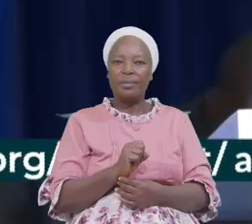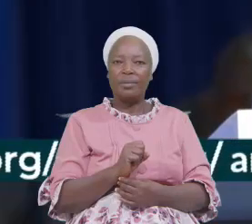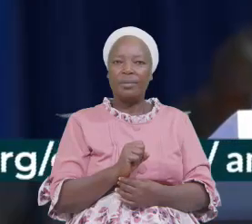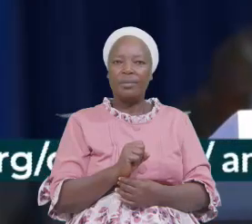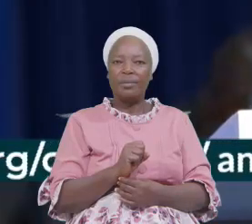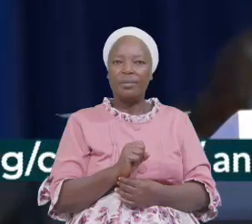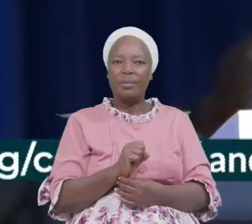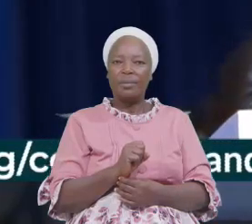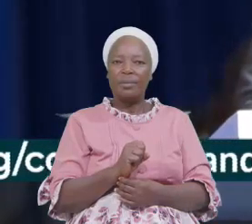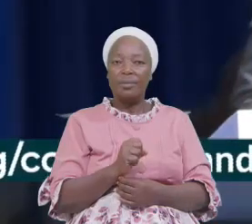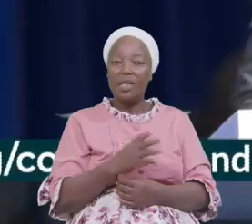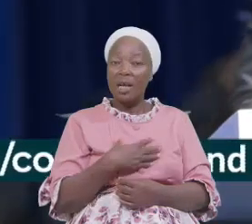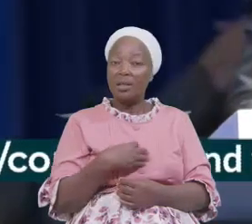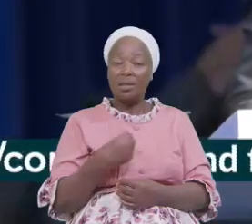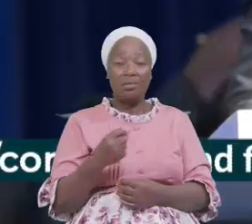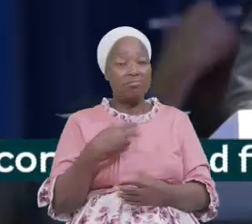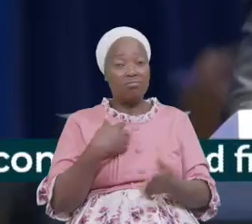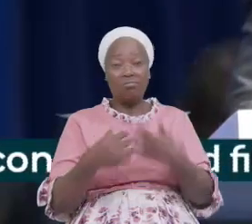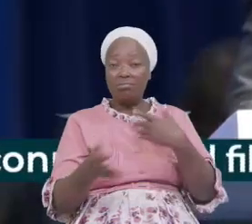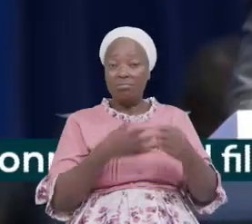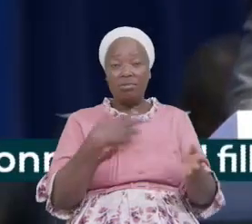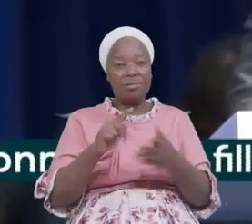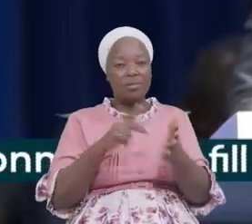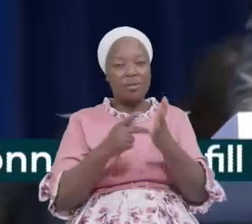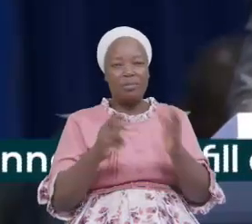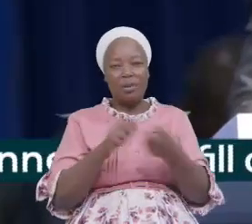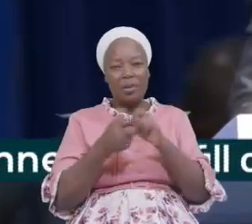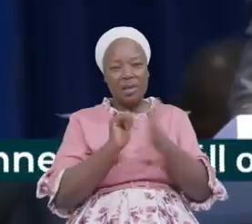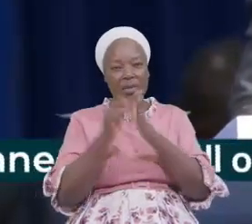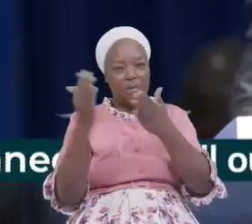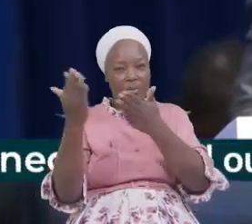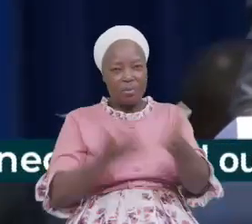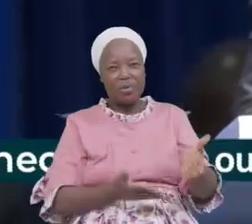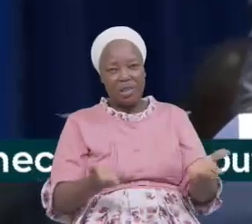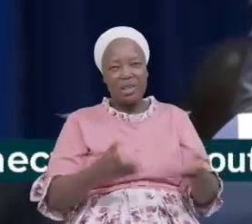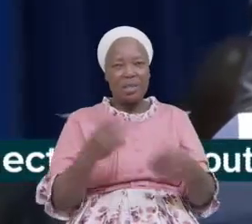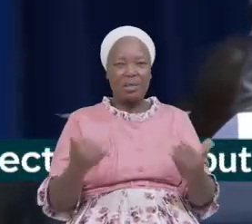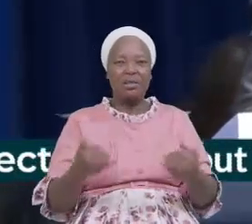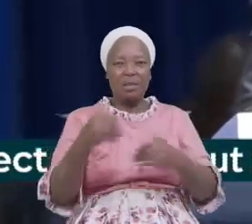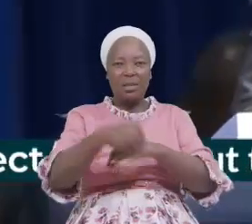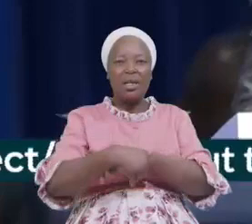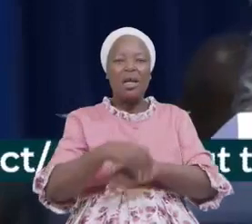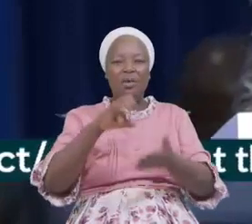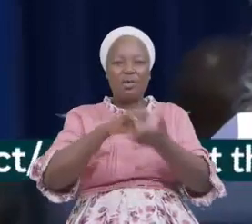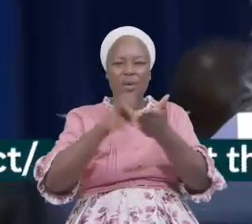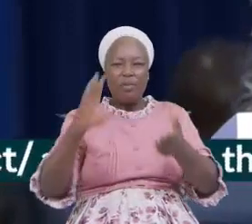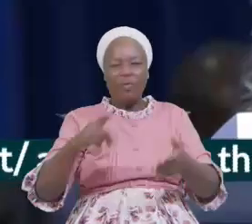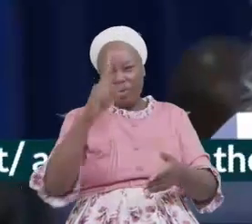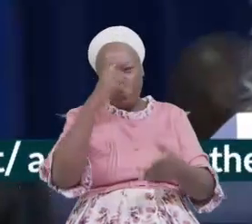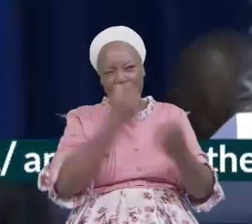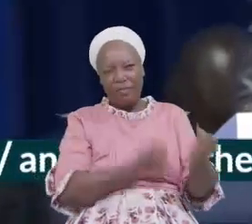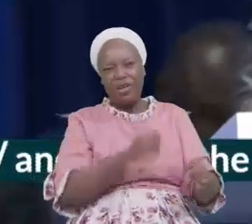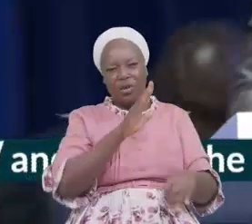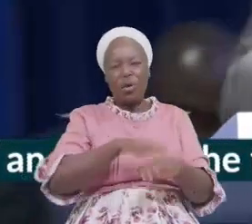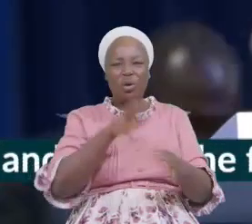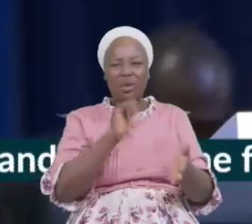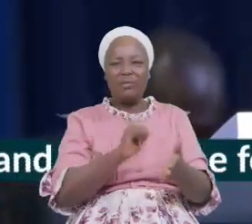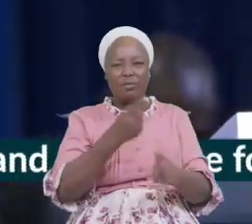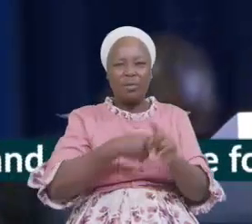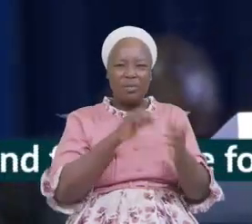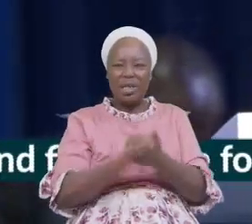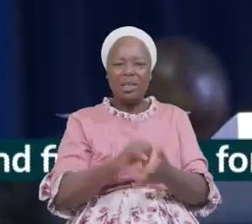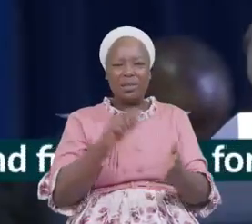Now, whatever problem you brought here tonight, remove your faith from that problem, place your faith in Christ.